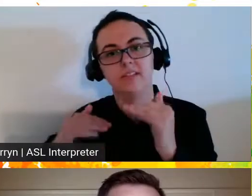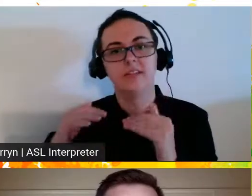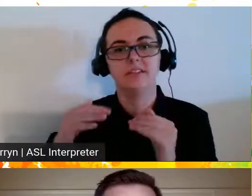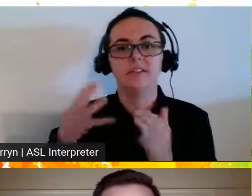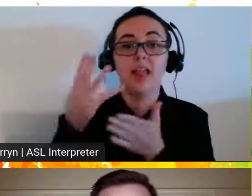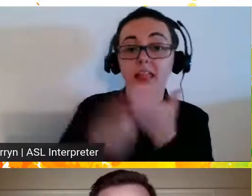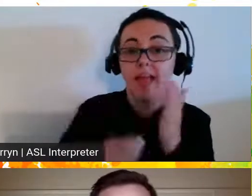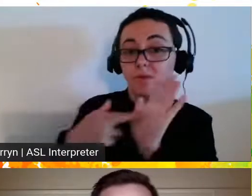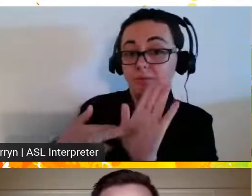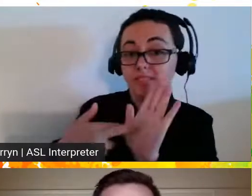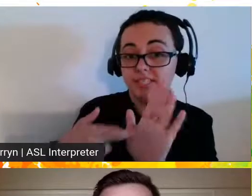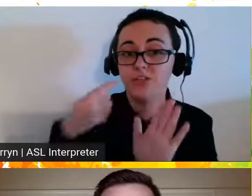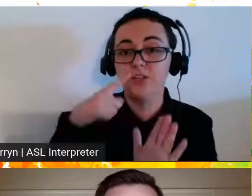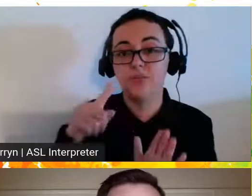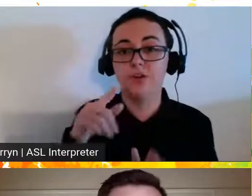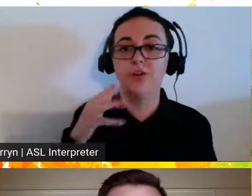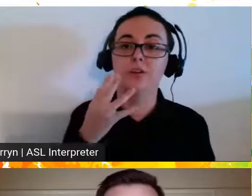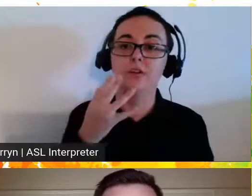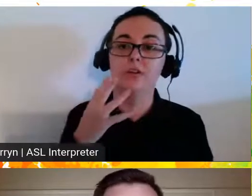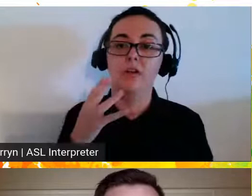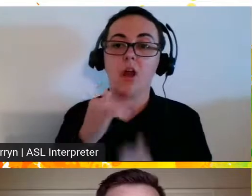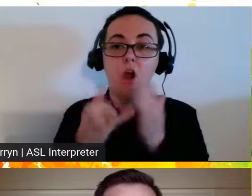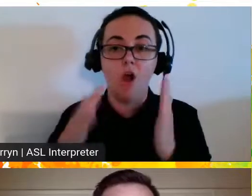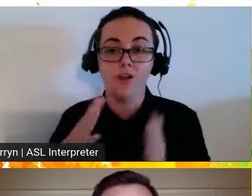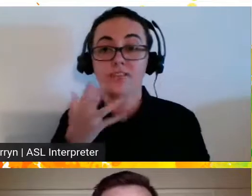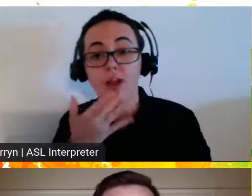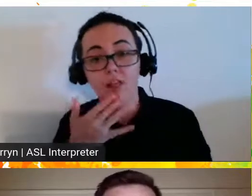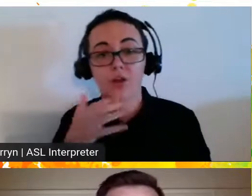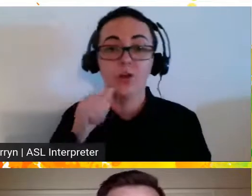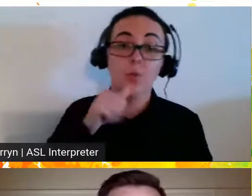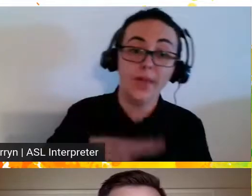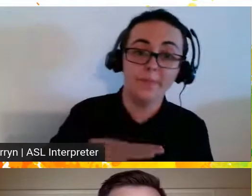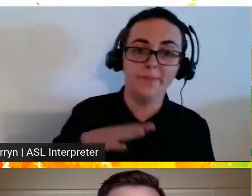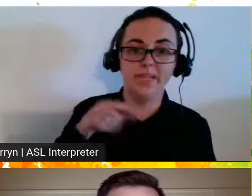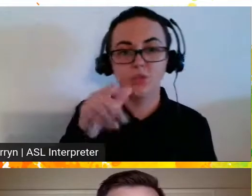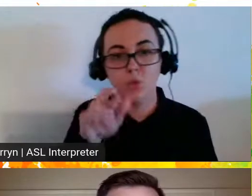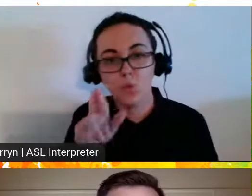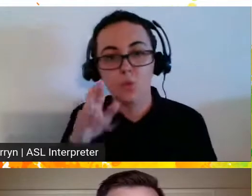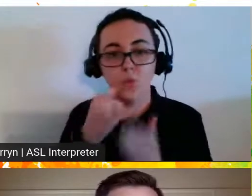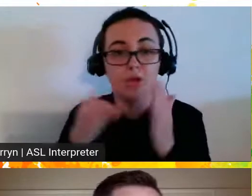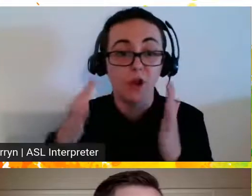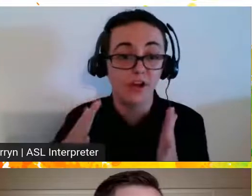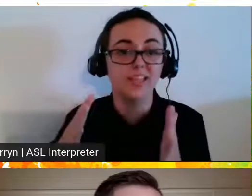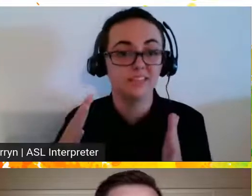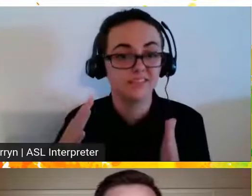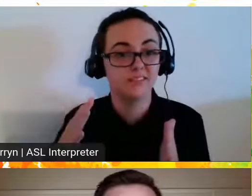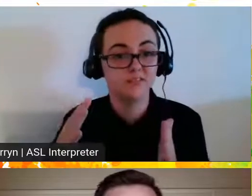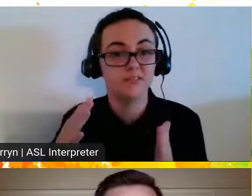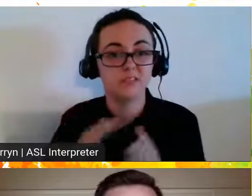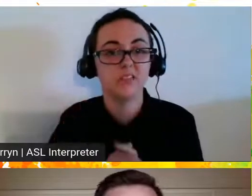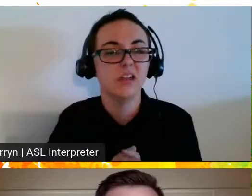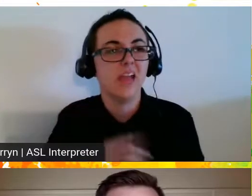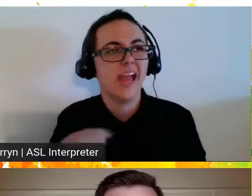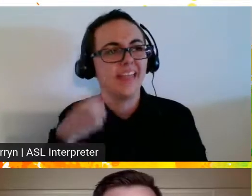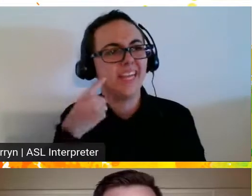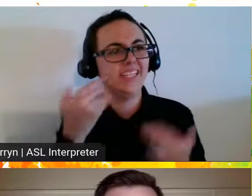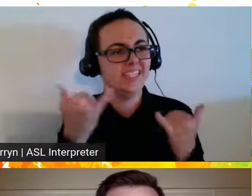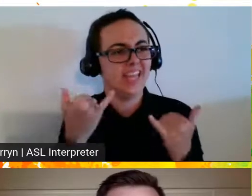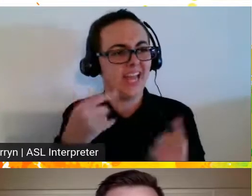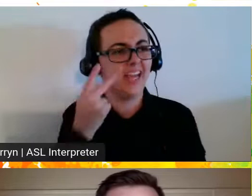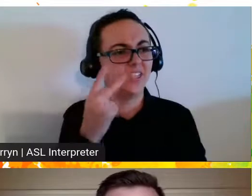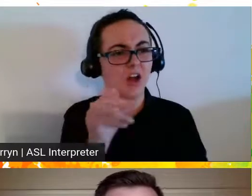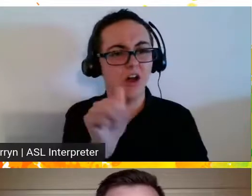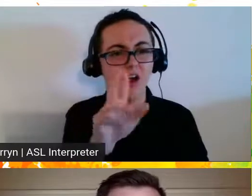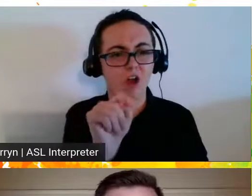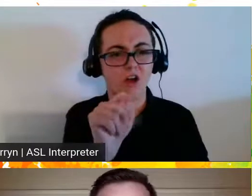color or queer artists, or in many cases also women. I mean, even today, I would say that, you know, I think I saw an ArtNet article that was talking